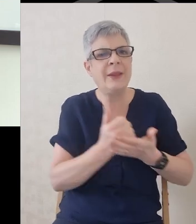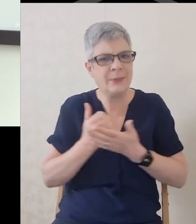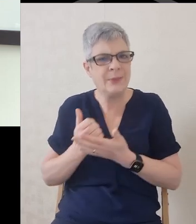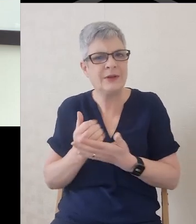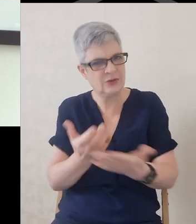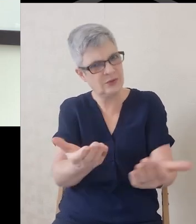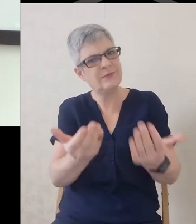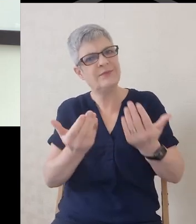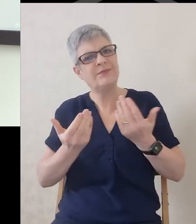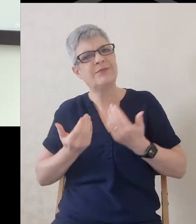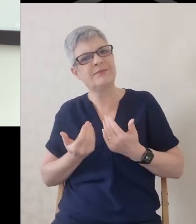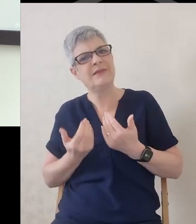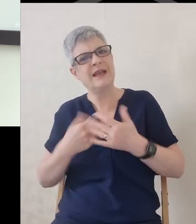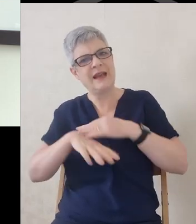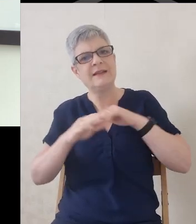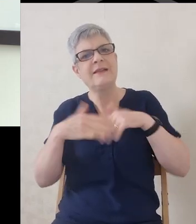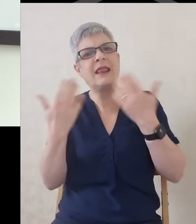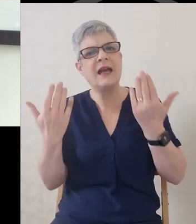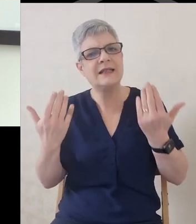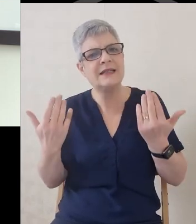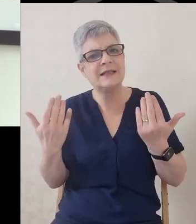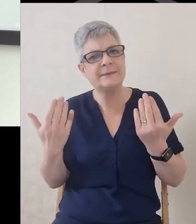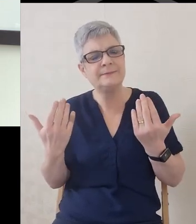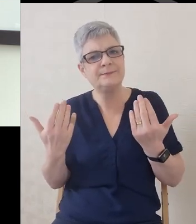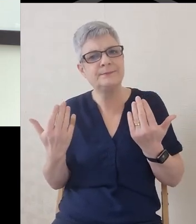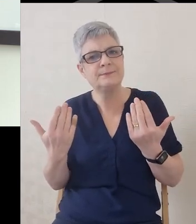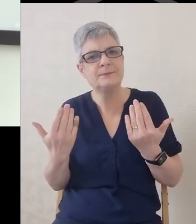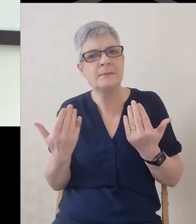come out into the light.